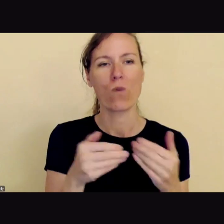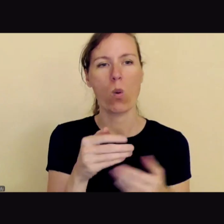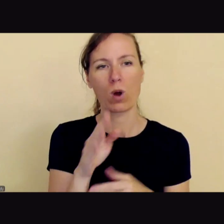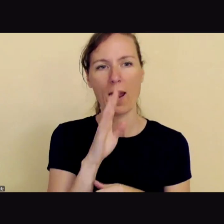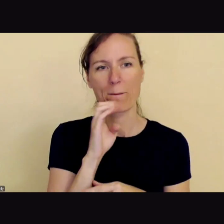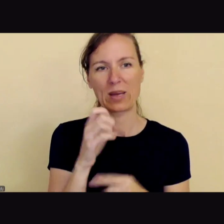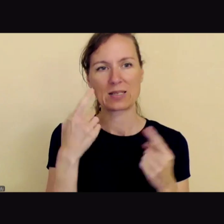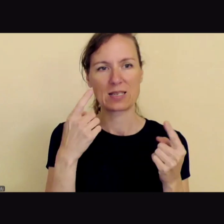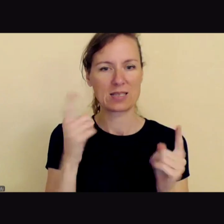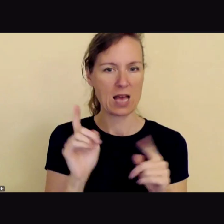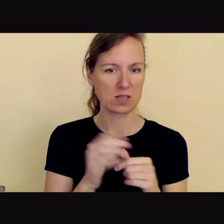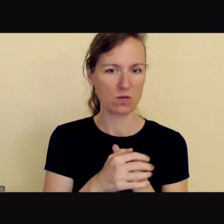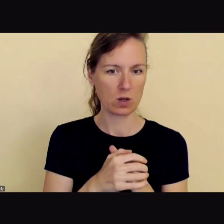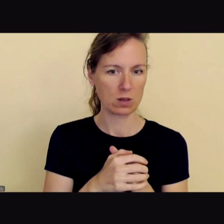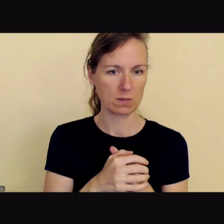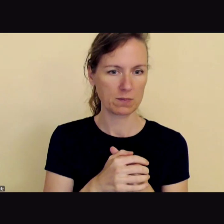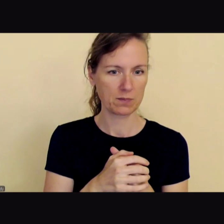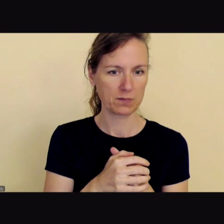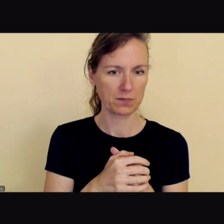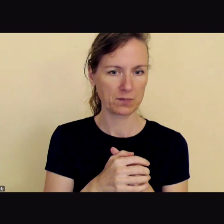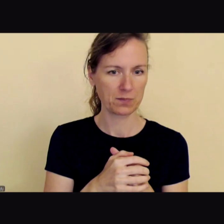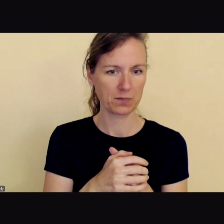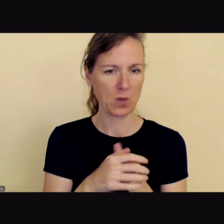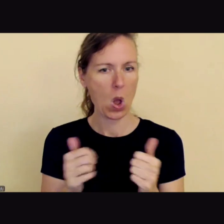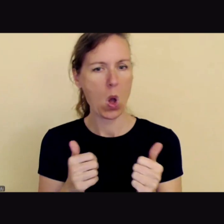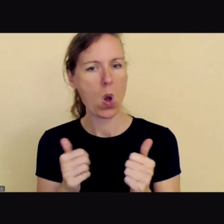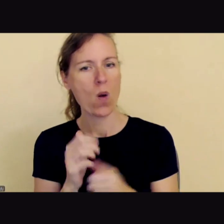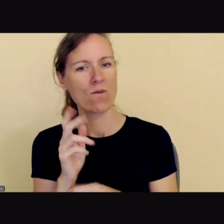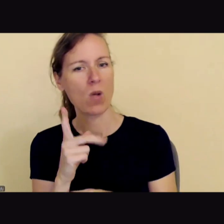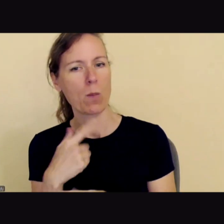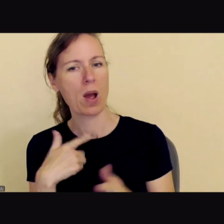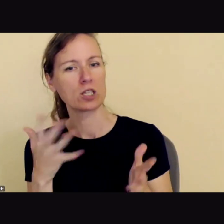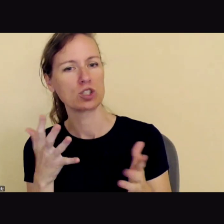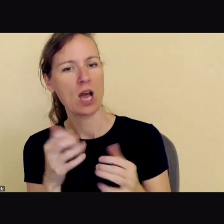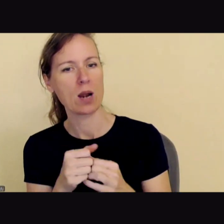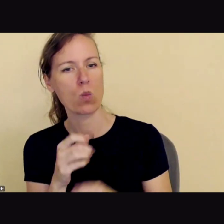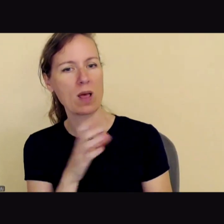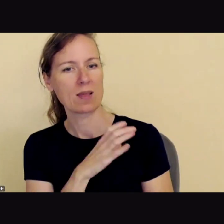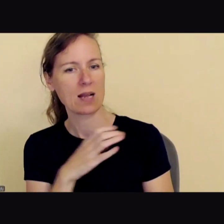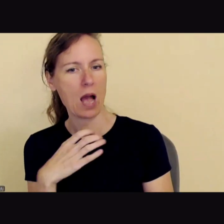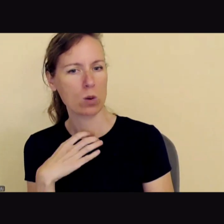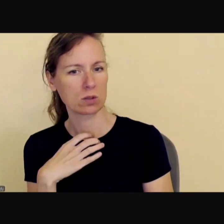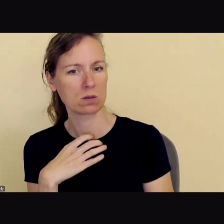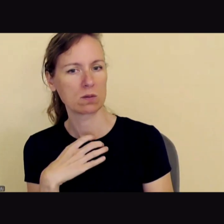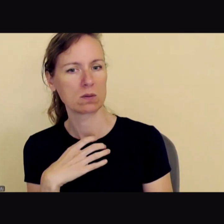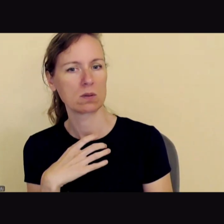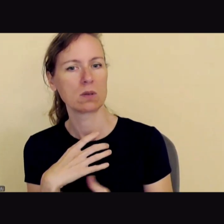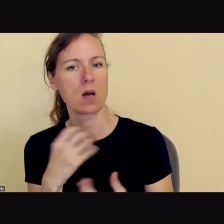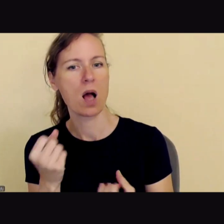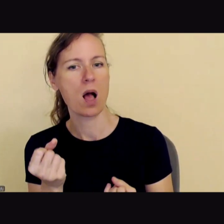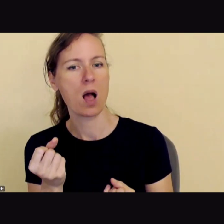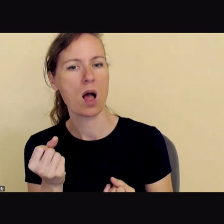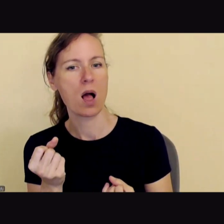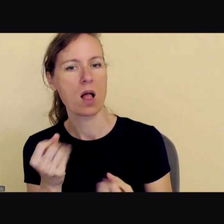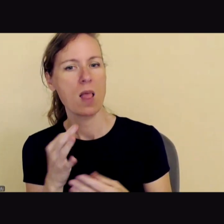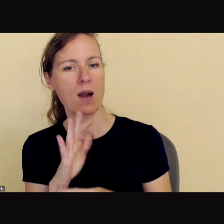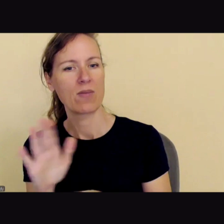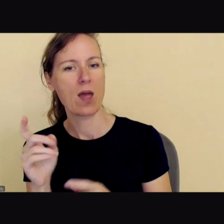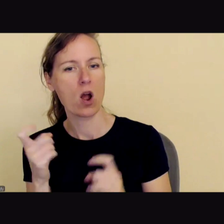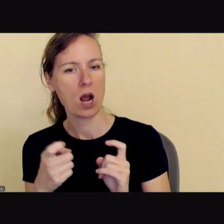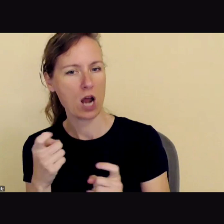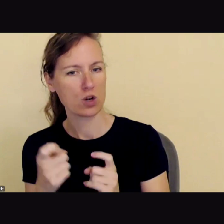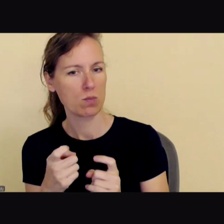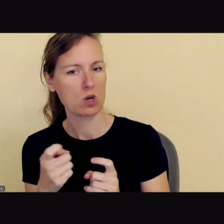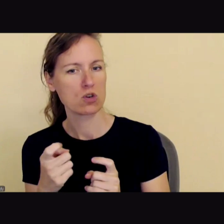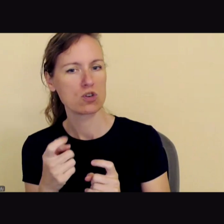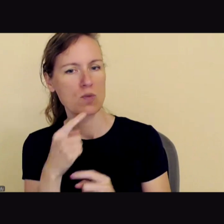up, I've been chatting with the rec council folks. A lot of the contributions, as mentioned, even as you mentioned, Mayor, the Parks